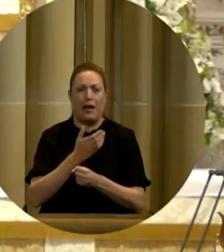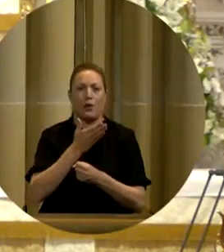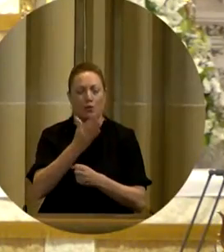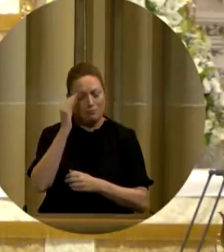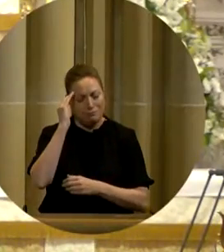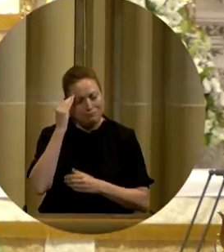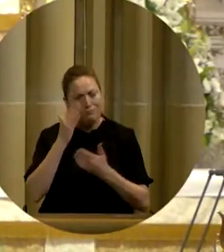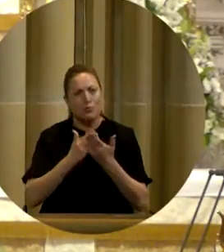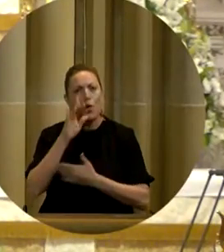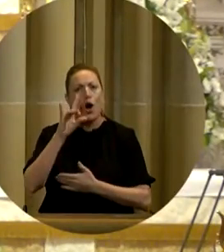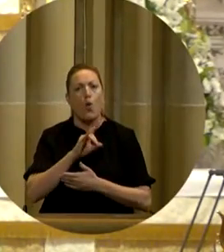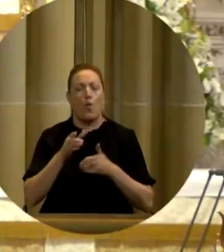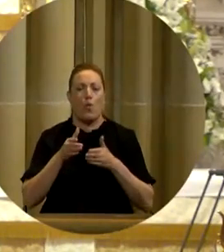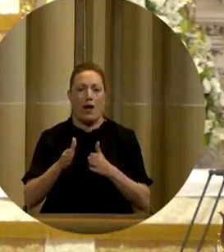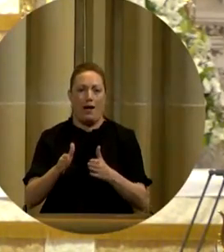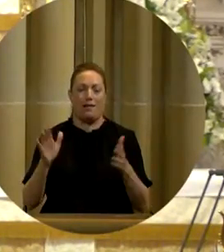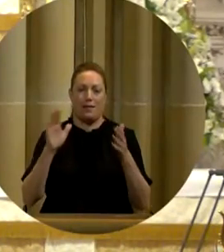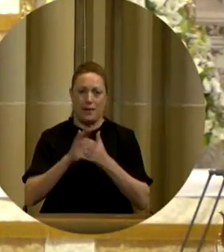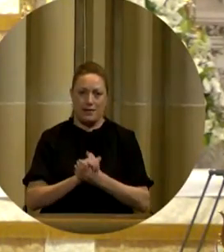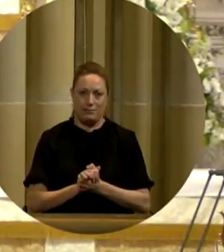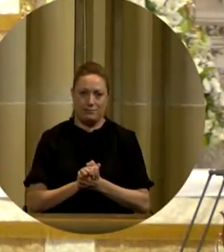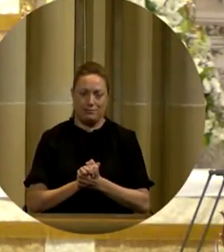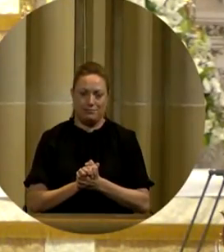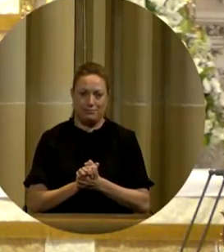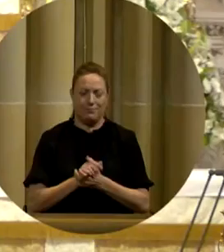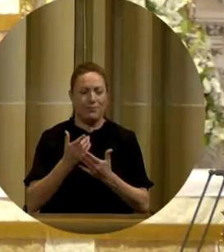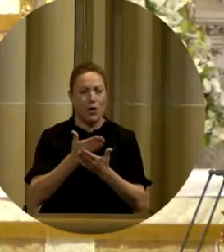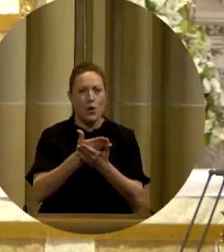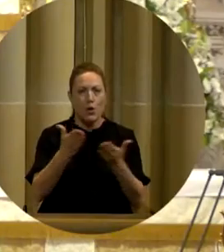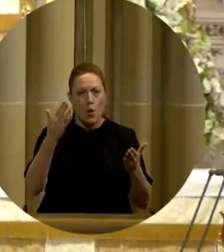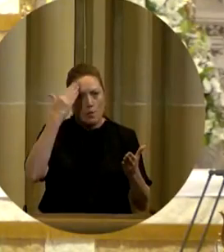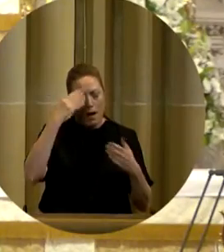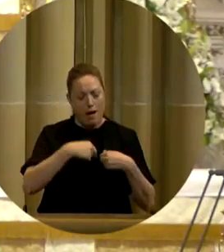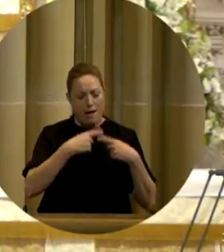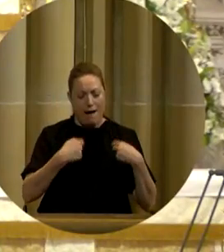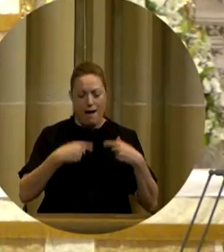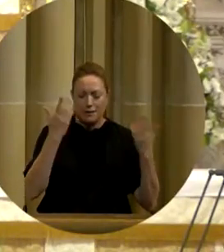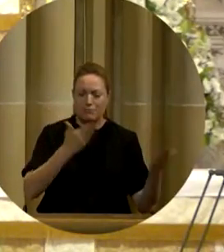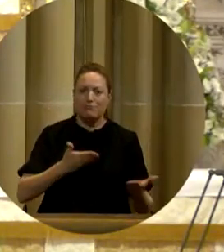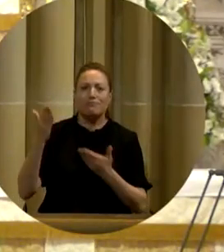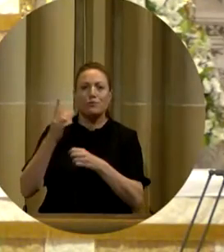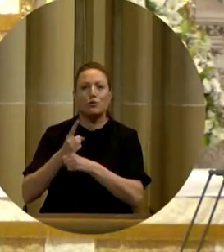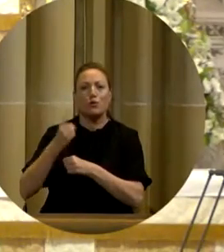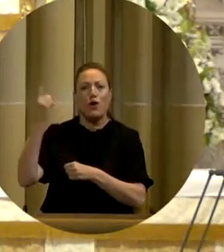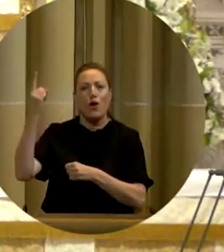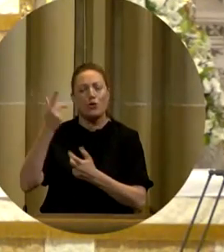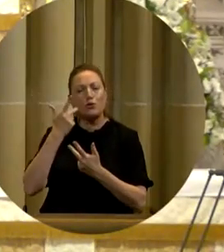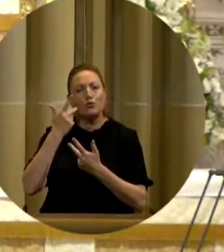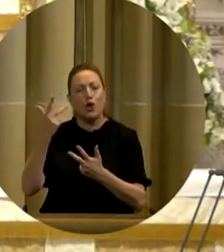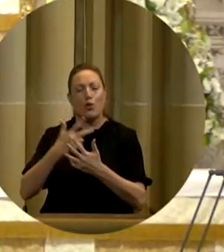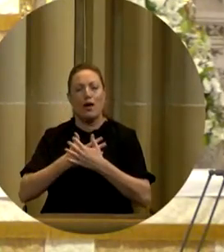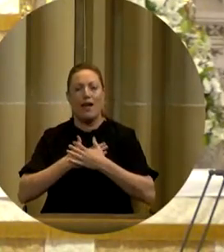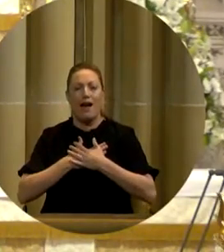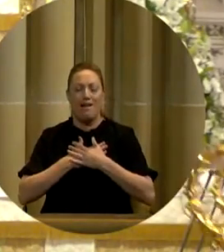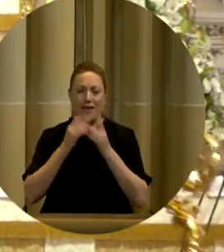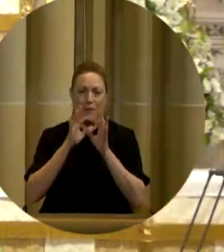deeds. Amen. May he turn your steps towards himself and show you the path of charity